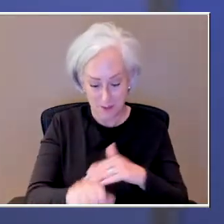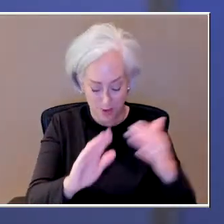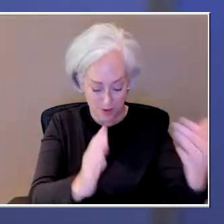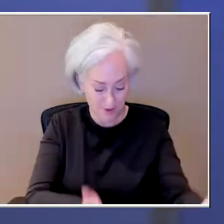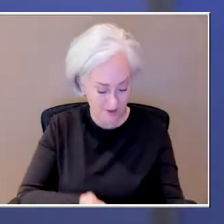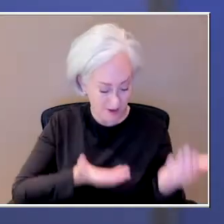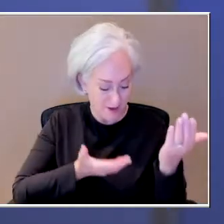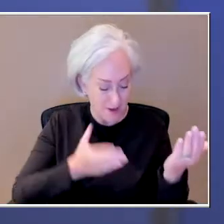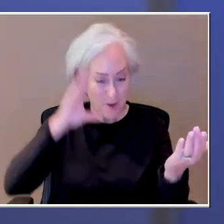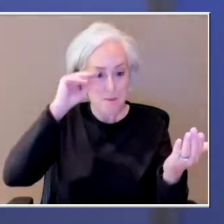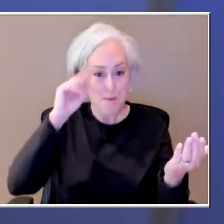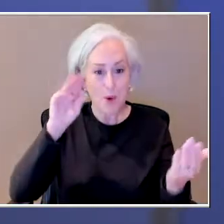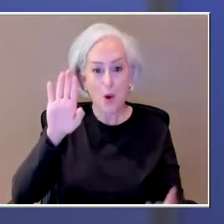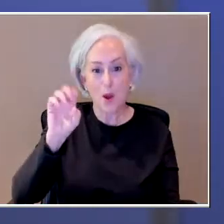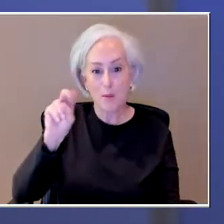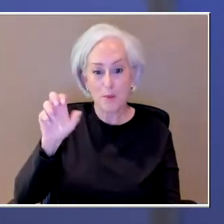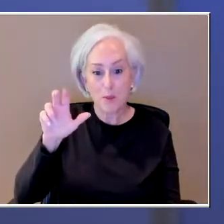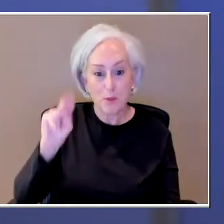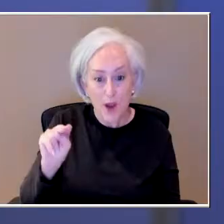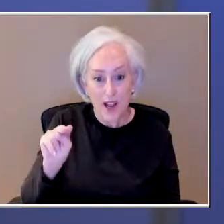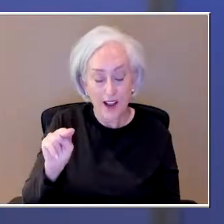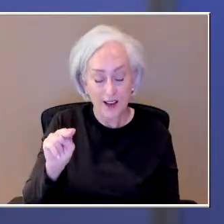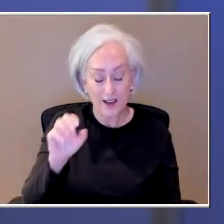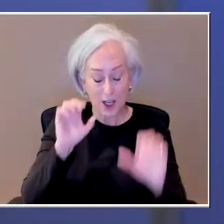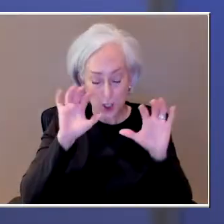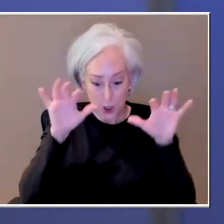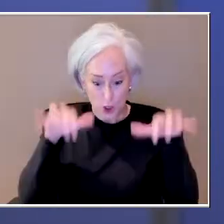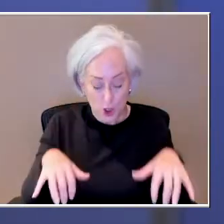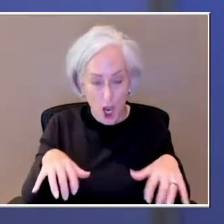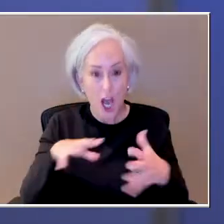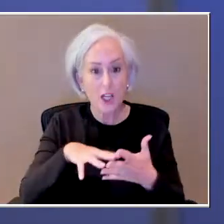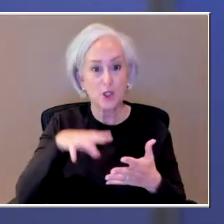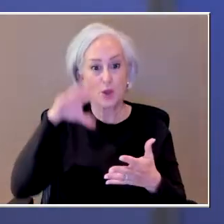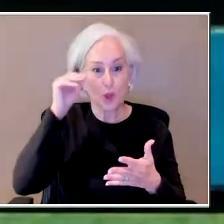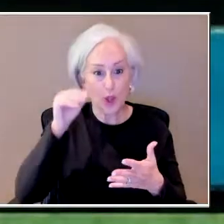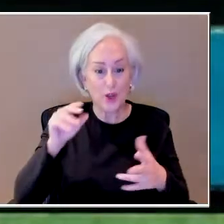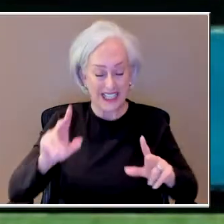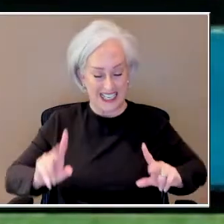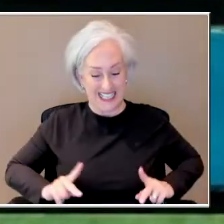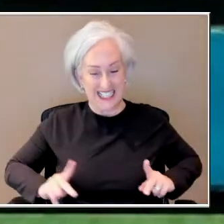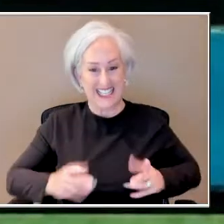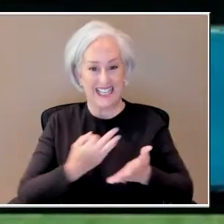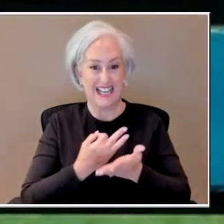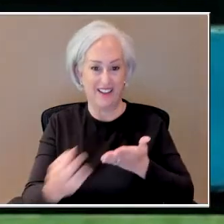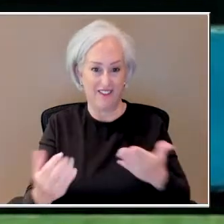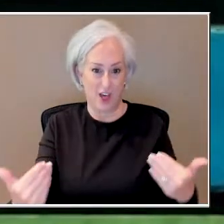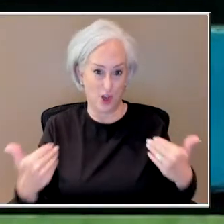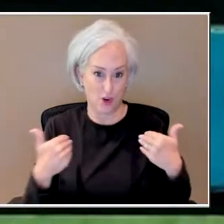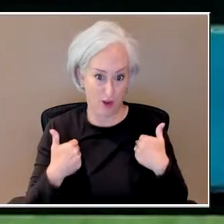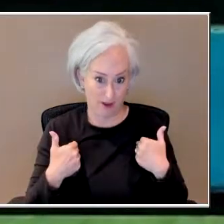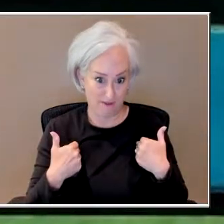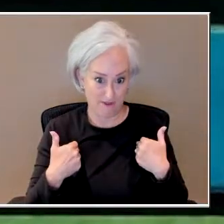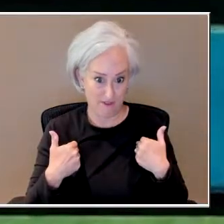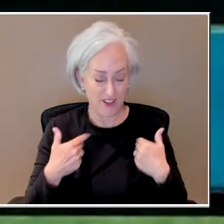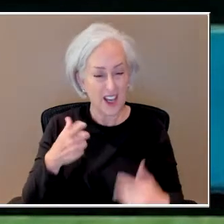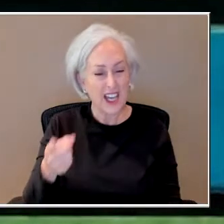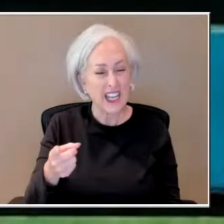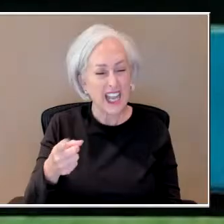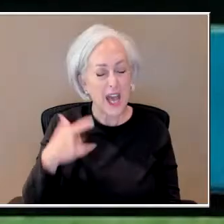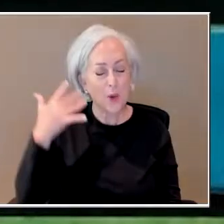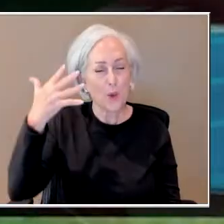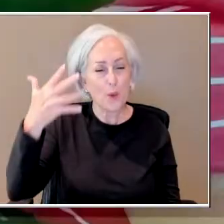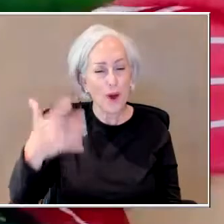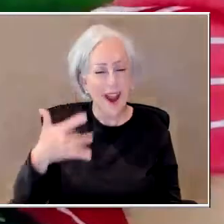stunned to learn her new baby was already in kidney failure. Not only that, but he had a rare condition